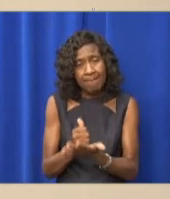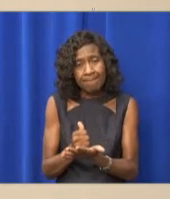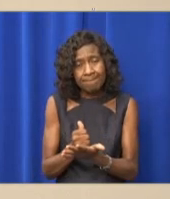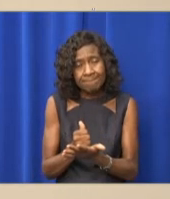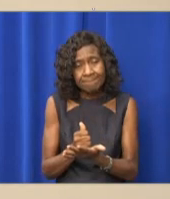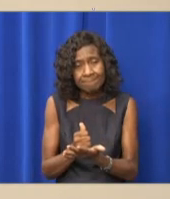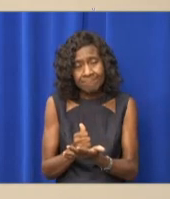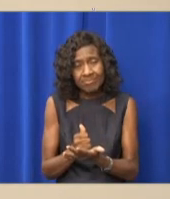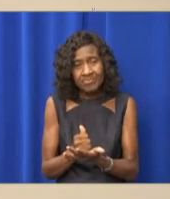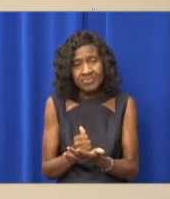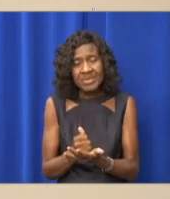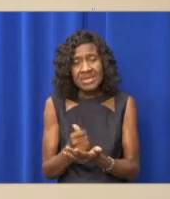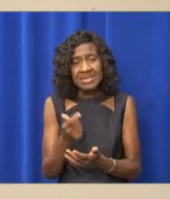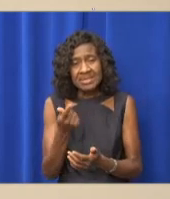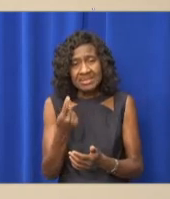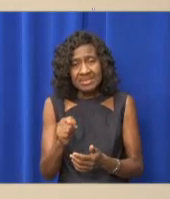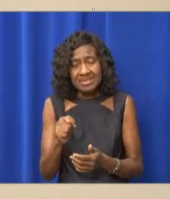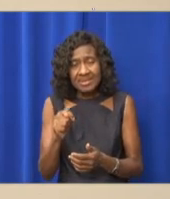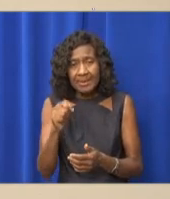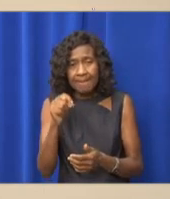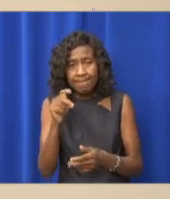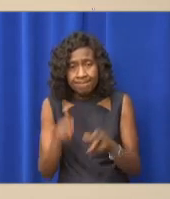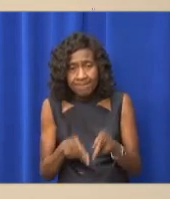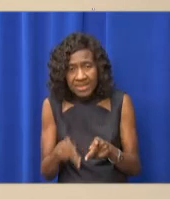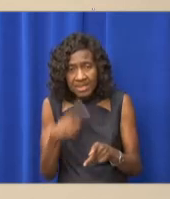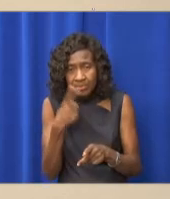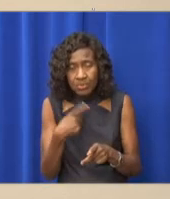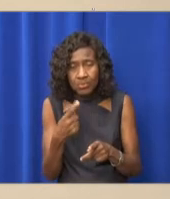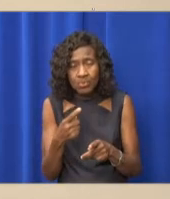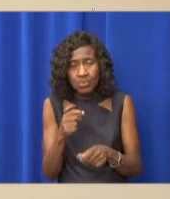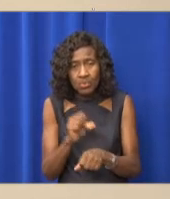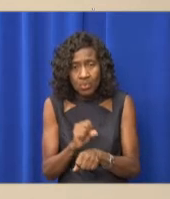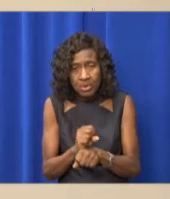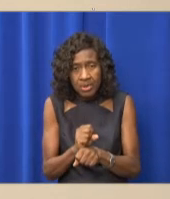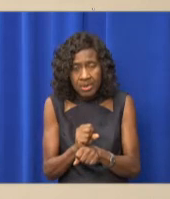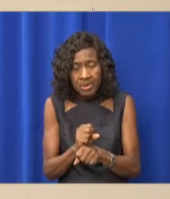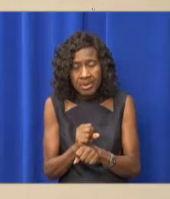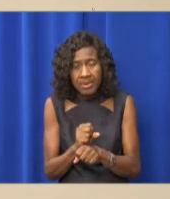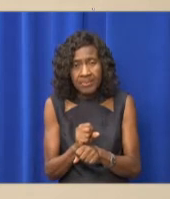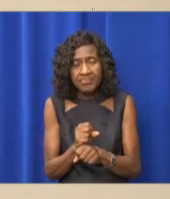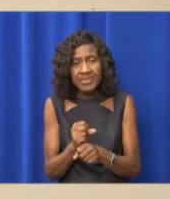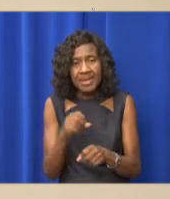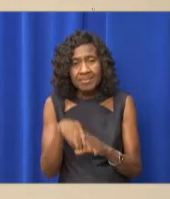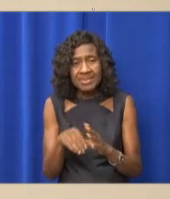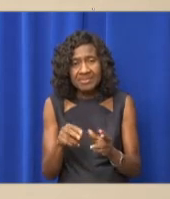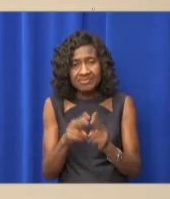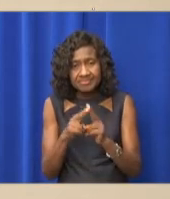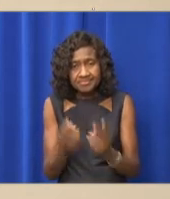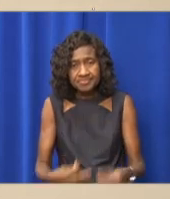these are frontline personnel that are being tested now. Now, we unlocked